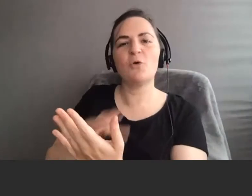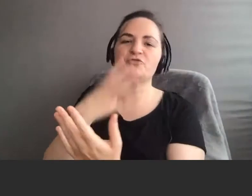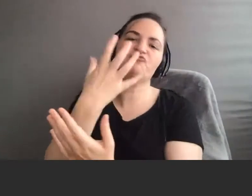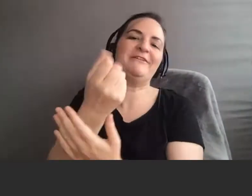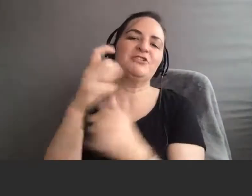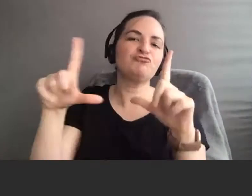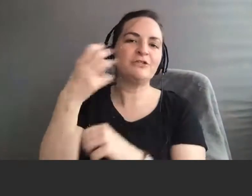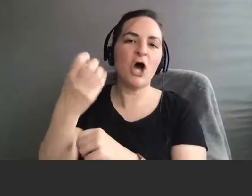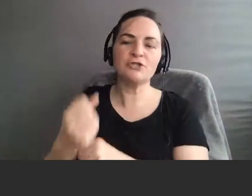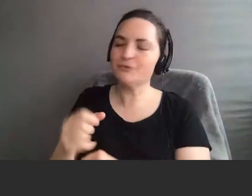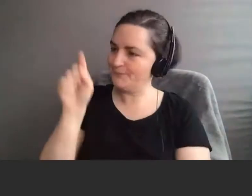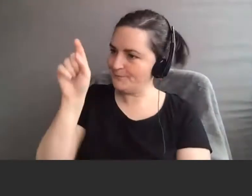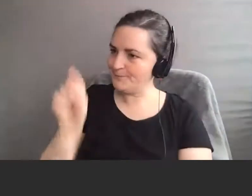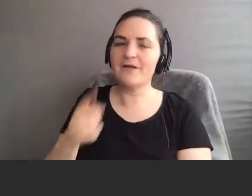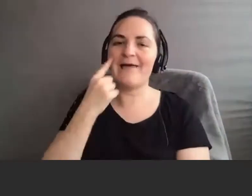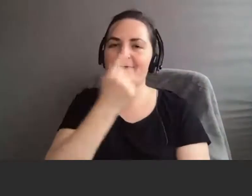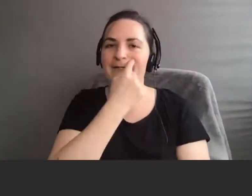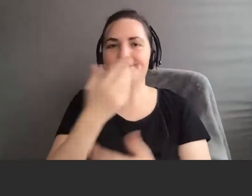Okay.